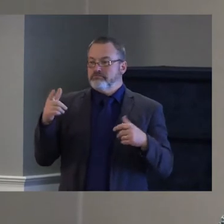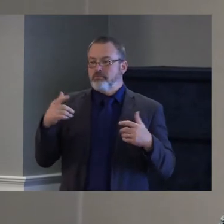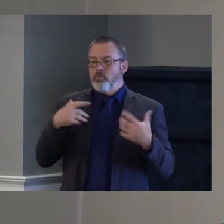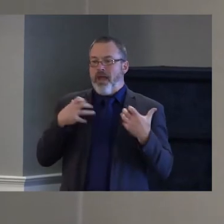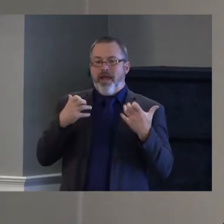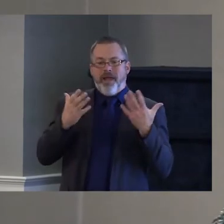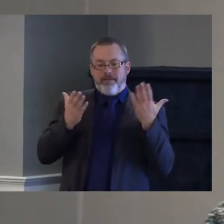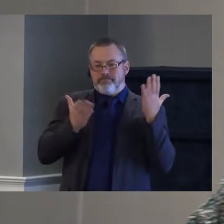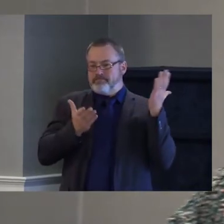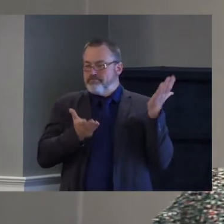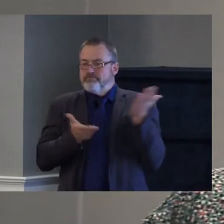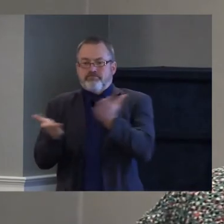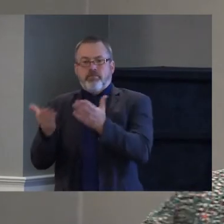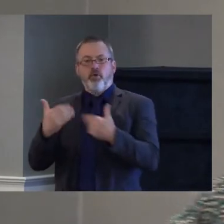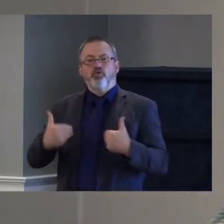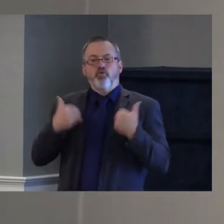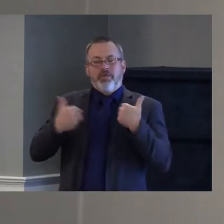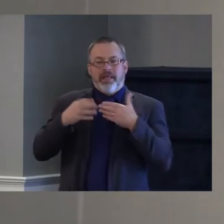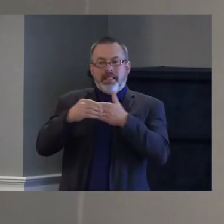welcome Marty.